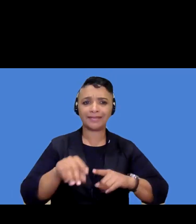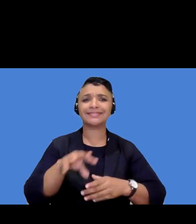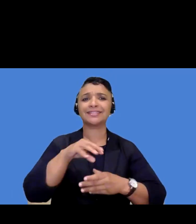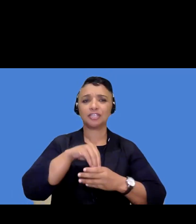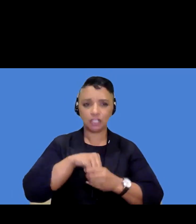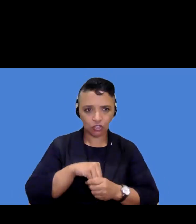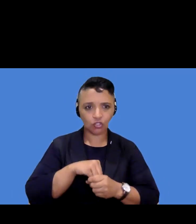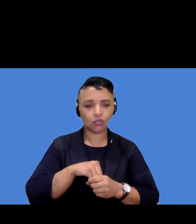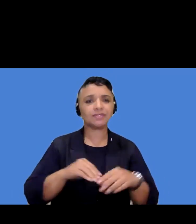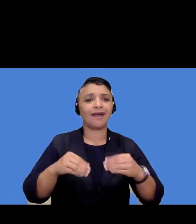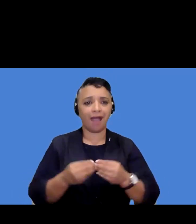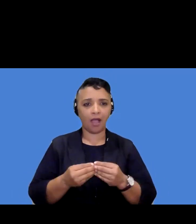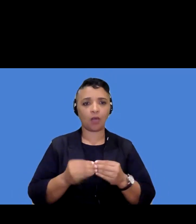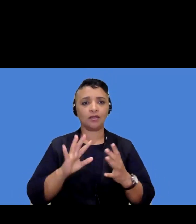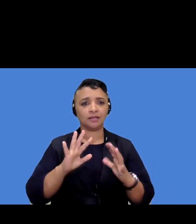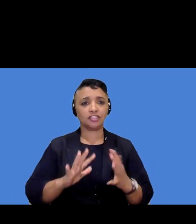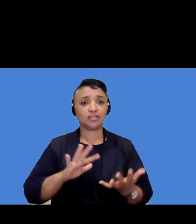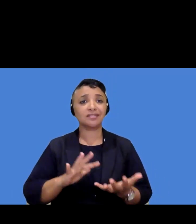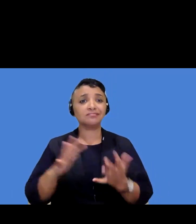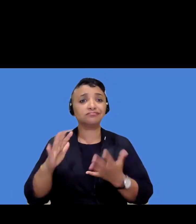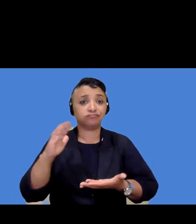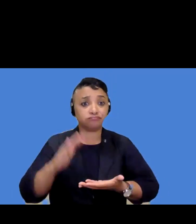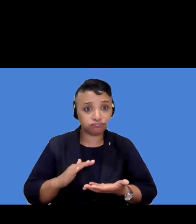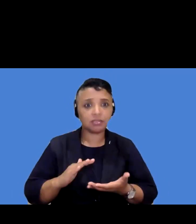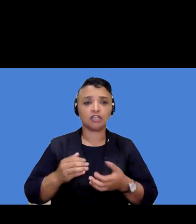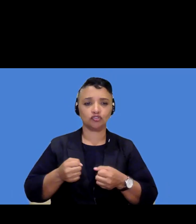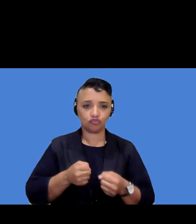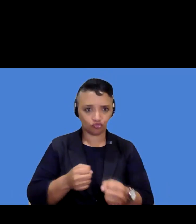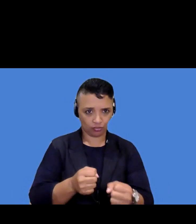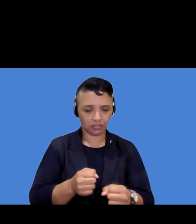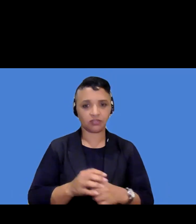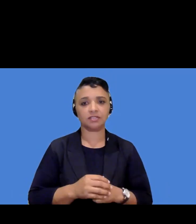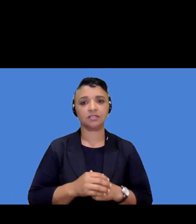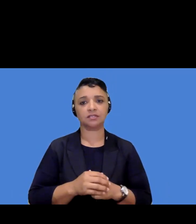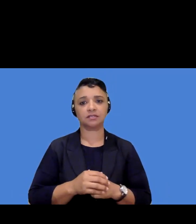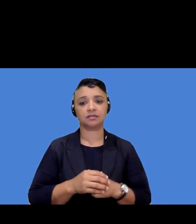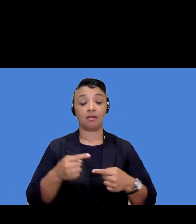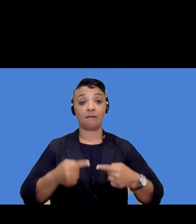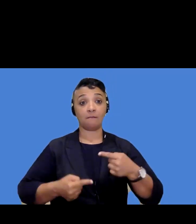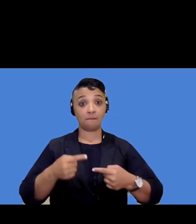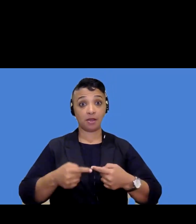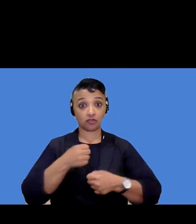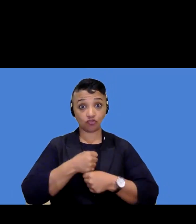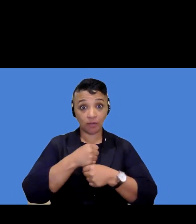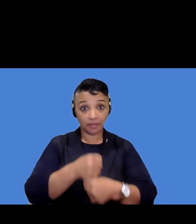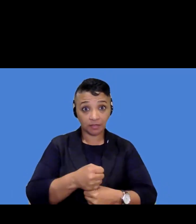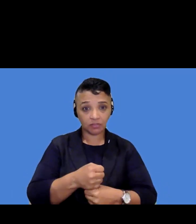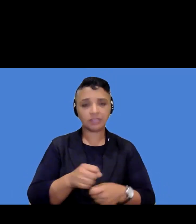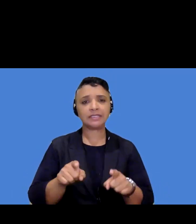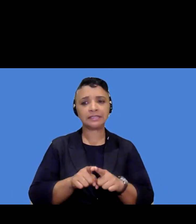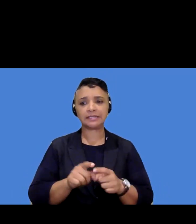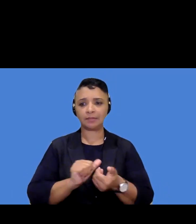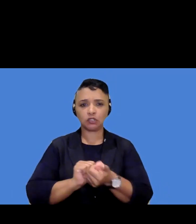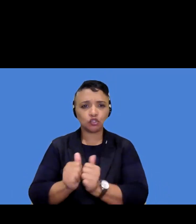strategies and climate resilience efforts. Similarly, political representations, cultural and sport activities